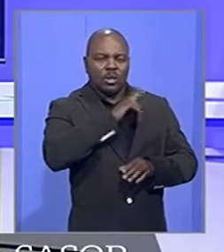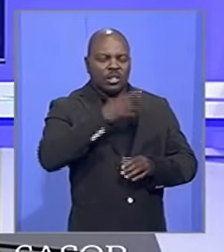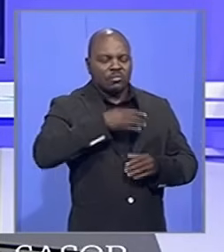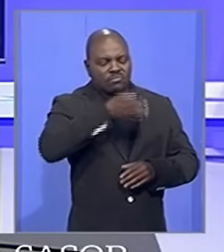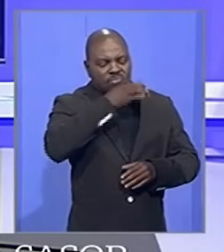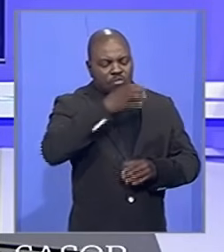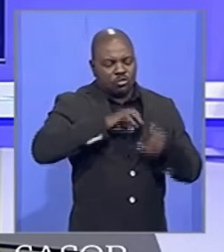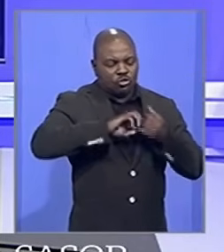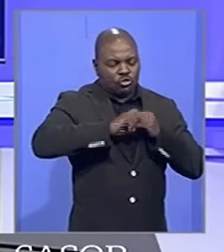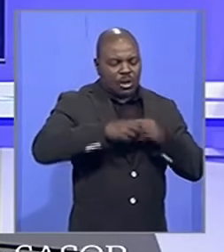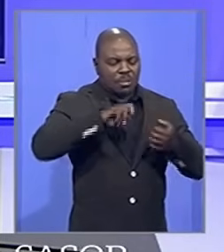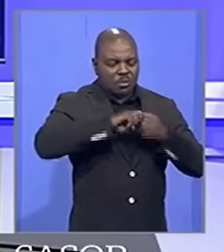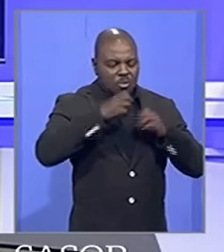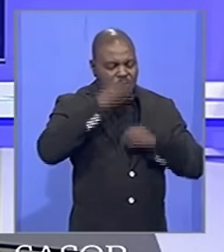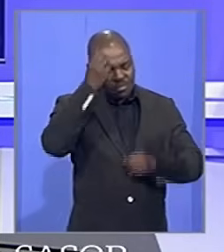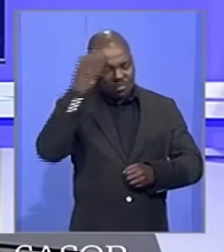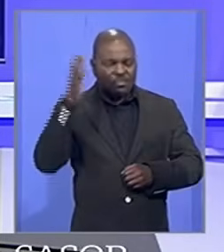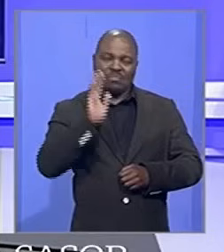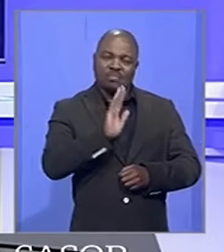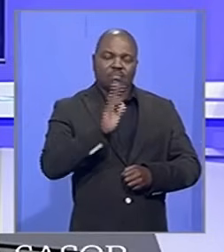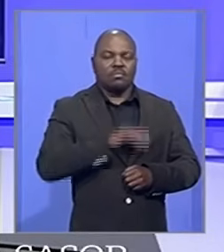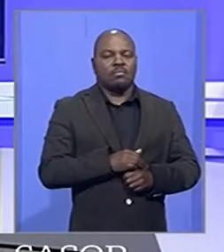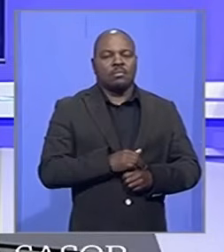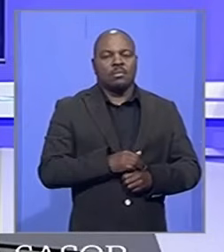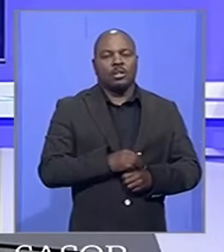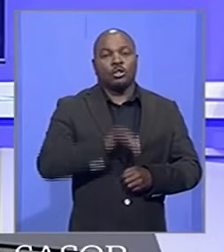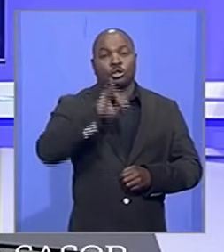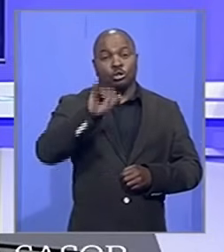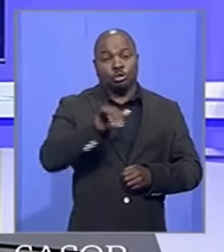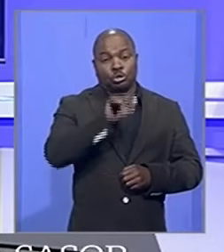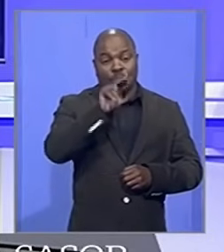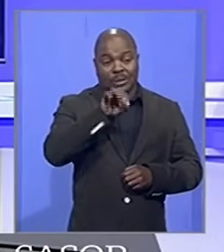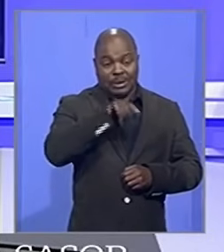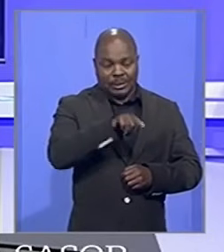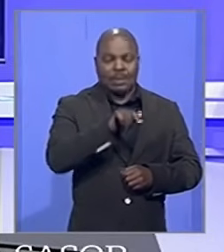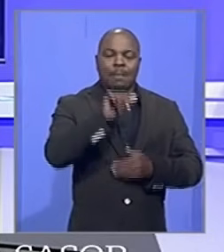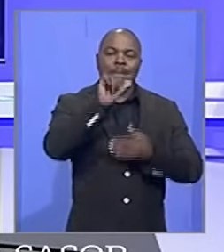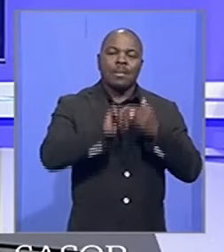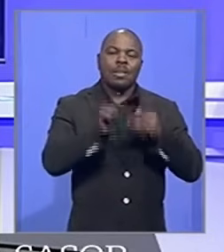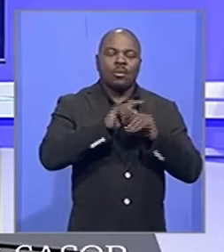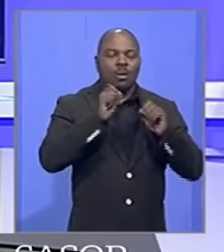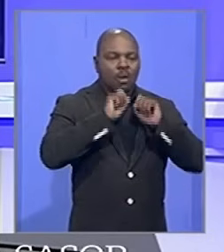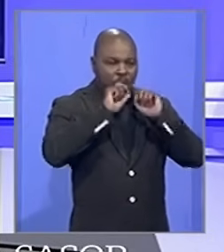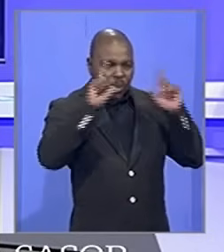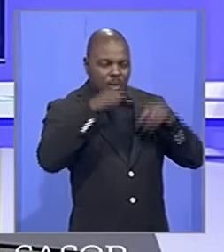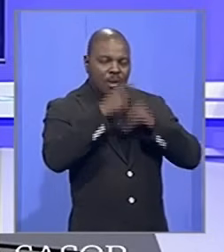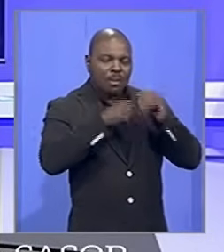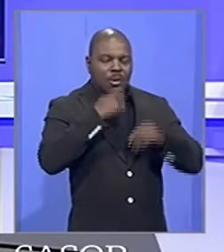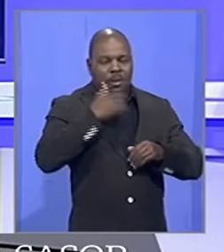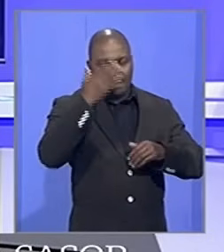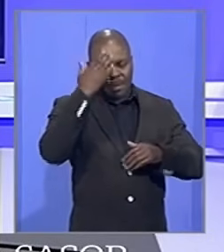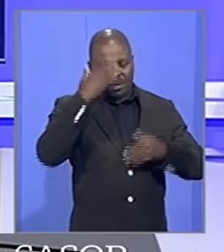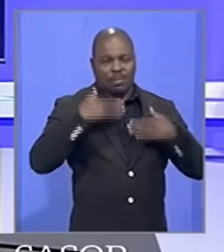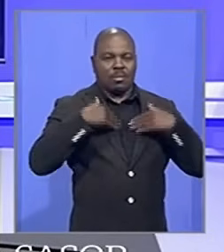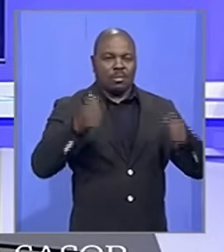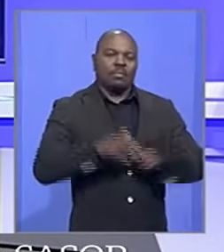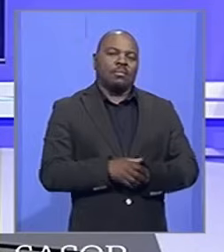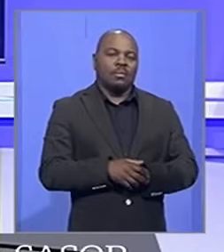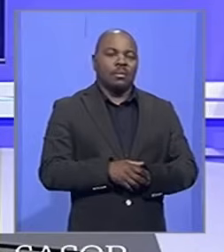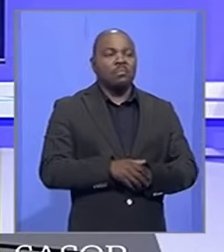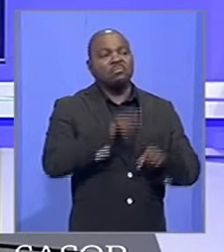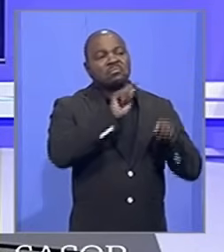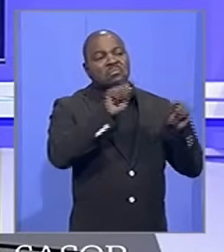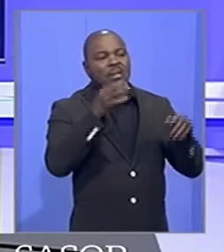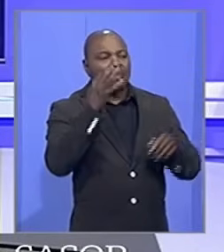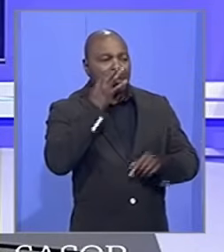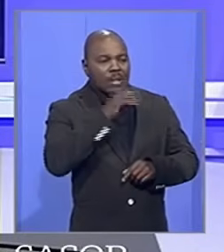itebatsa mathata a bona. Kgwedi ya Seetebosigo e supilwe go nna ya temoso ya malwetse a tlhaloganyo mme baitsanape ba re ba